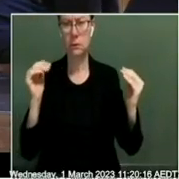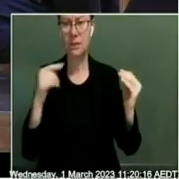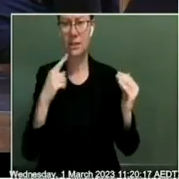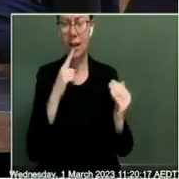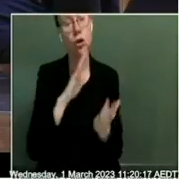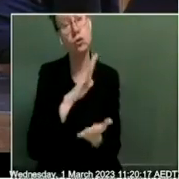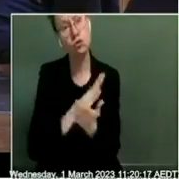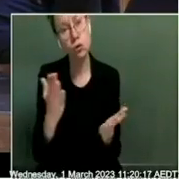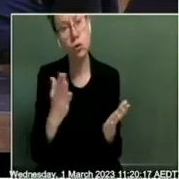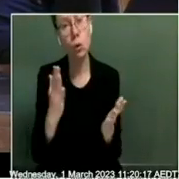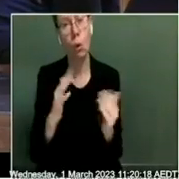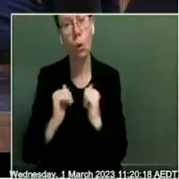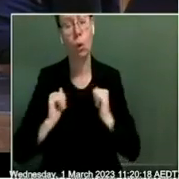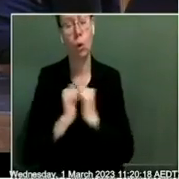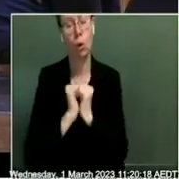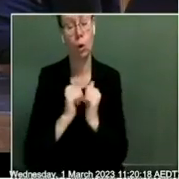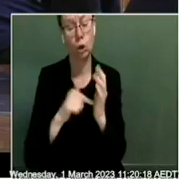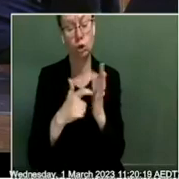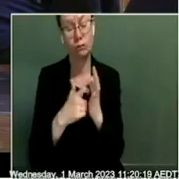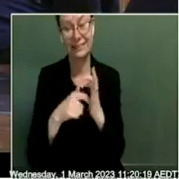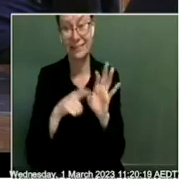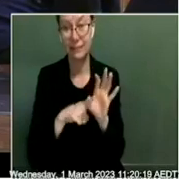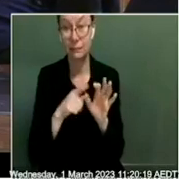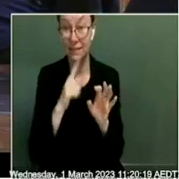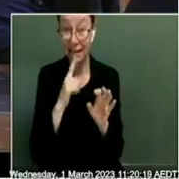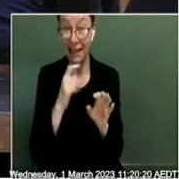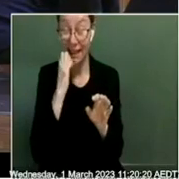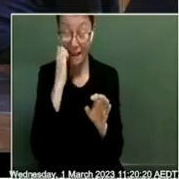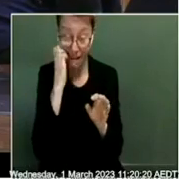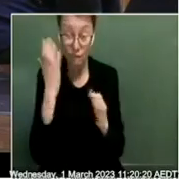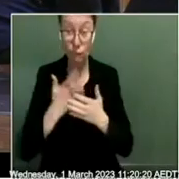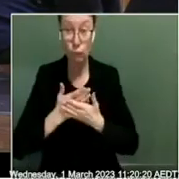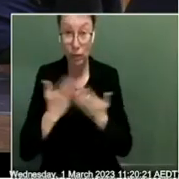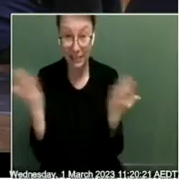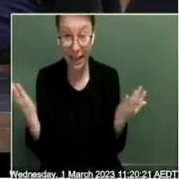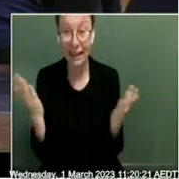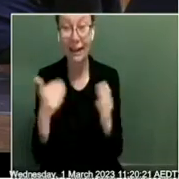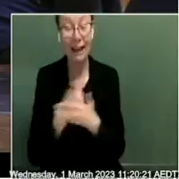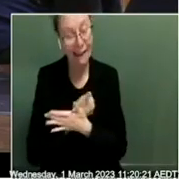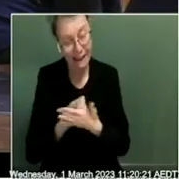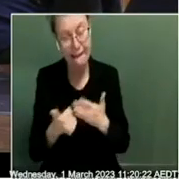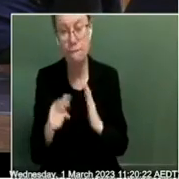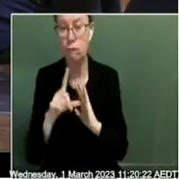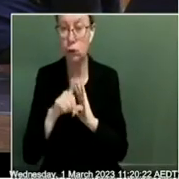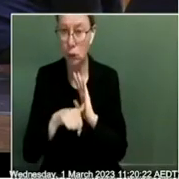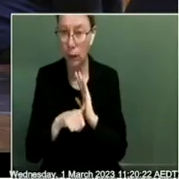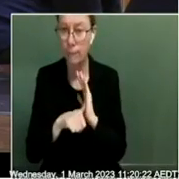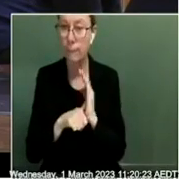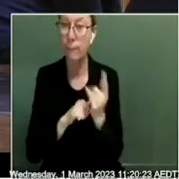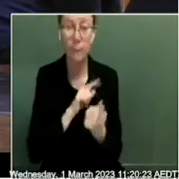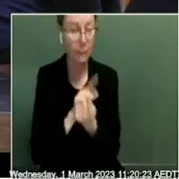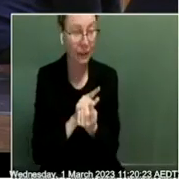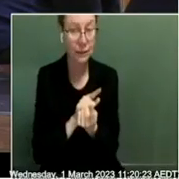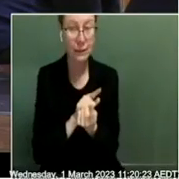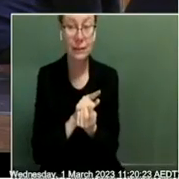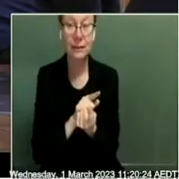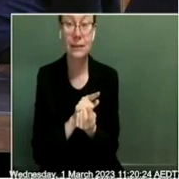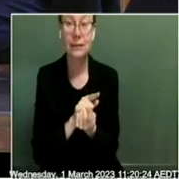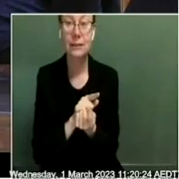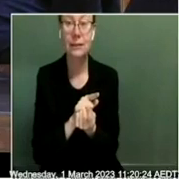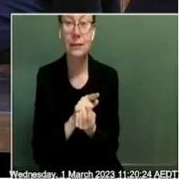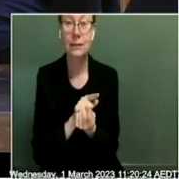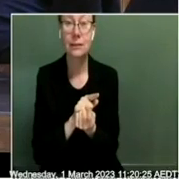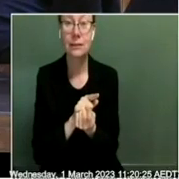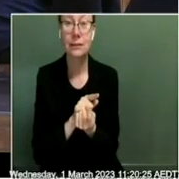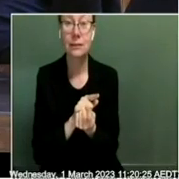day-to-day dealings. Every time that you're in meetings, you've got to bring to the table. You've got to bring that story of injustice